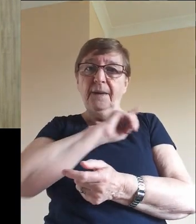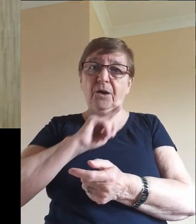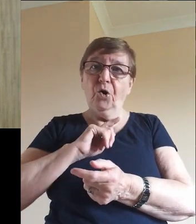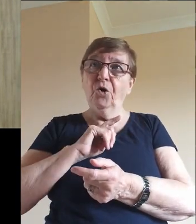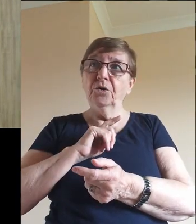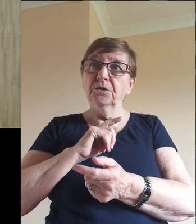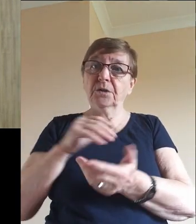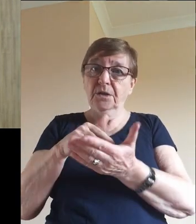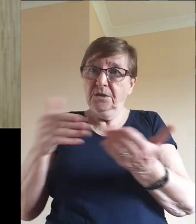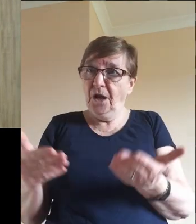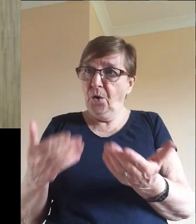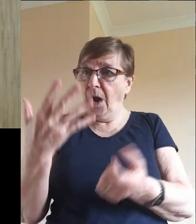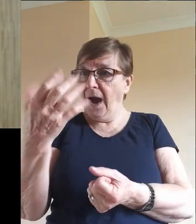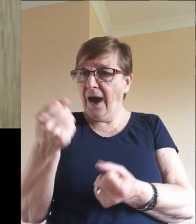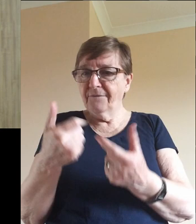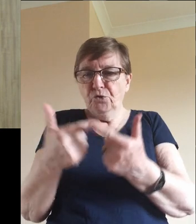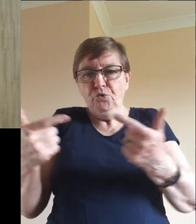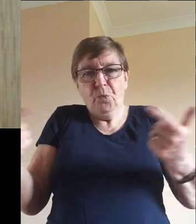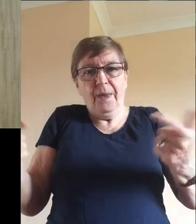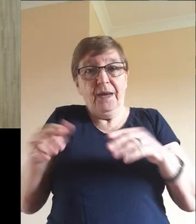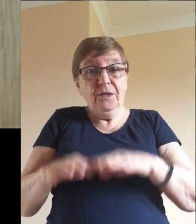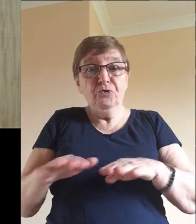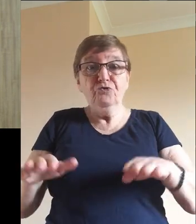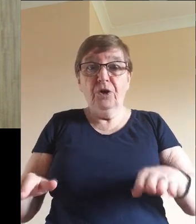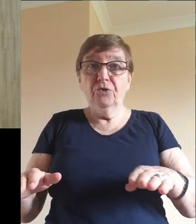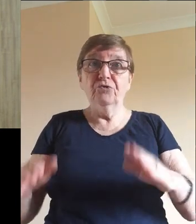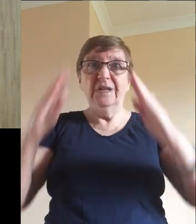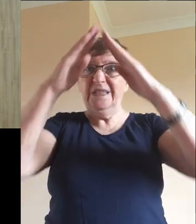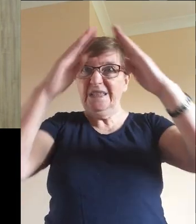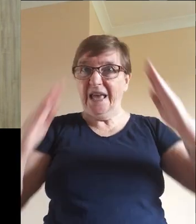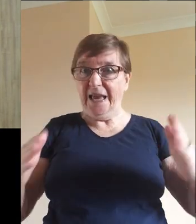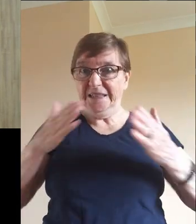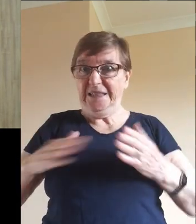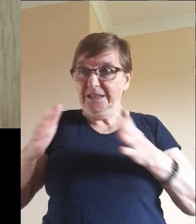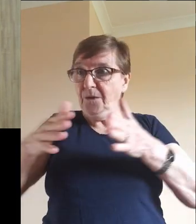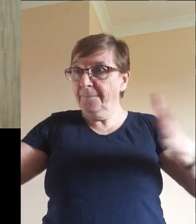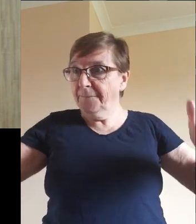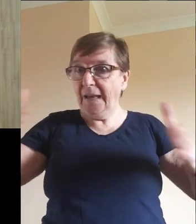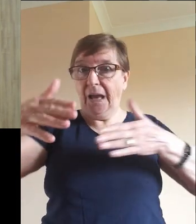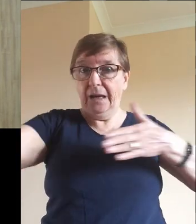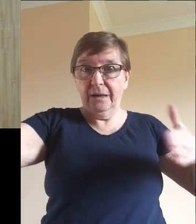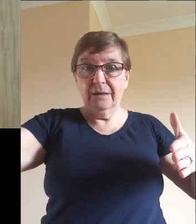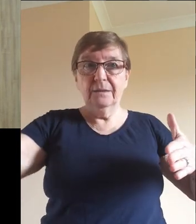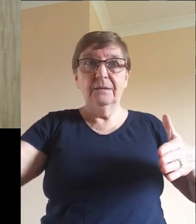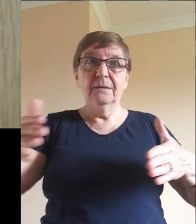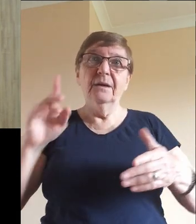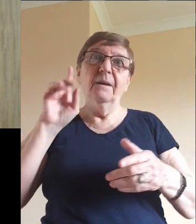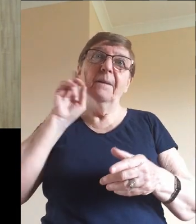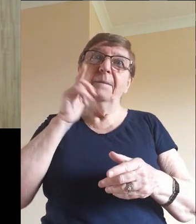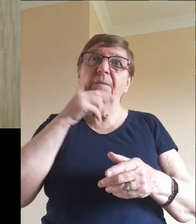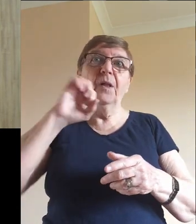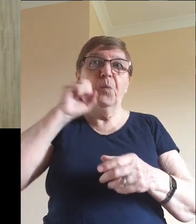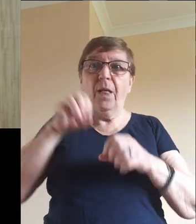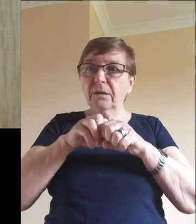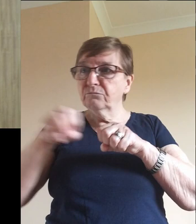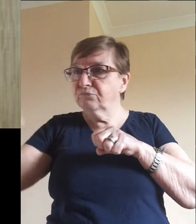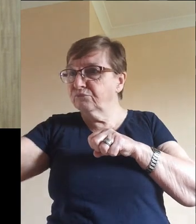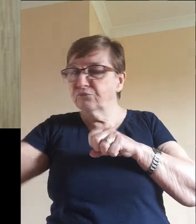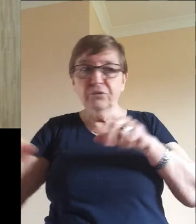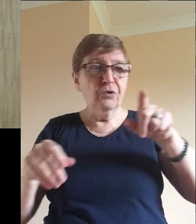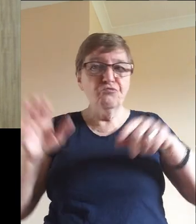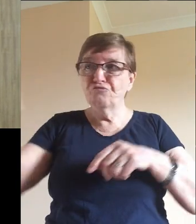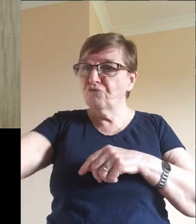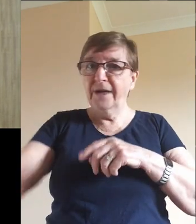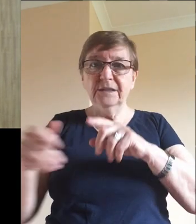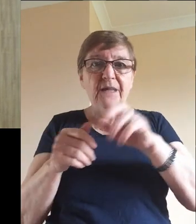because she has so many children. The tent needs to be enlarged. People are going to spread out to the right and the